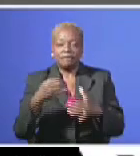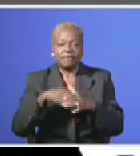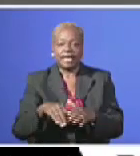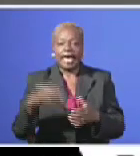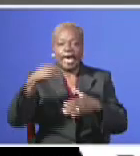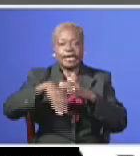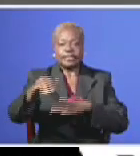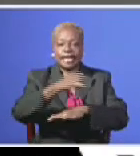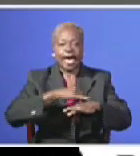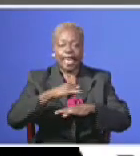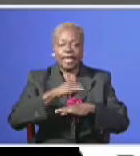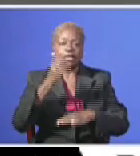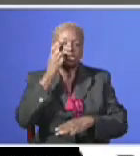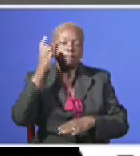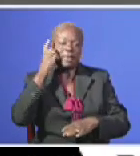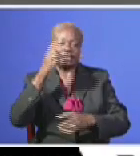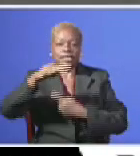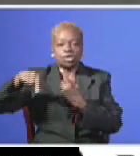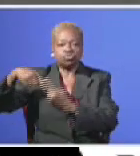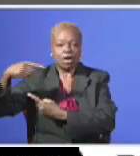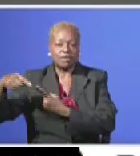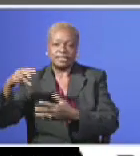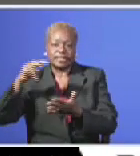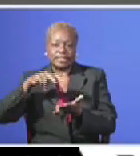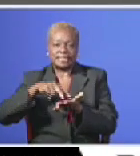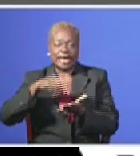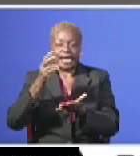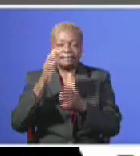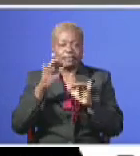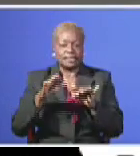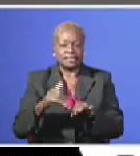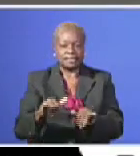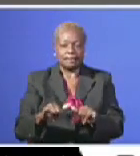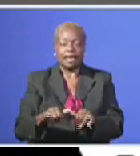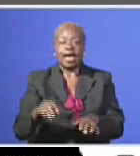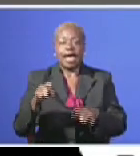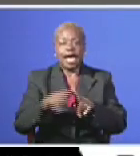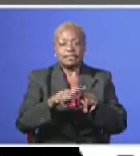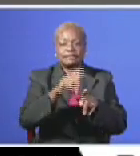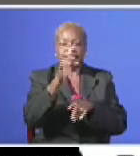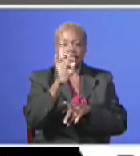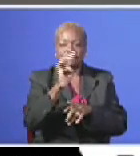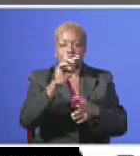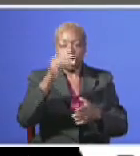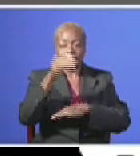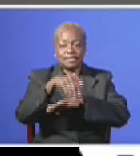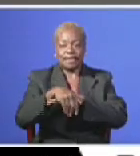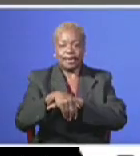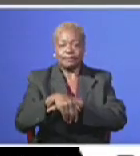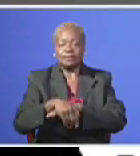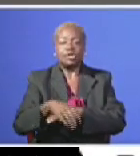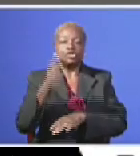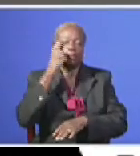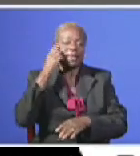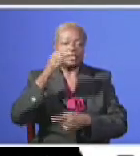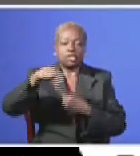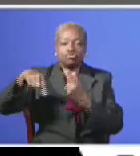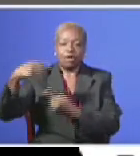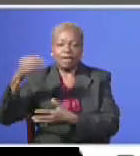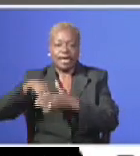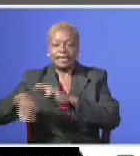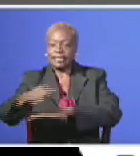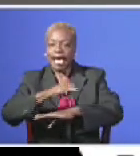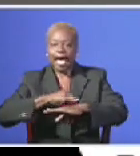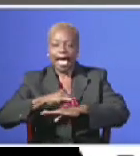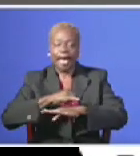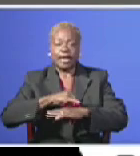or domestic travel is now virtually at a standstill. As of 7 p.m. tonight, domestic travel or inter-island travel